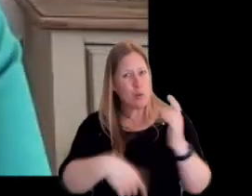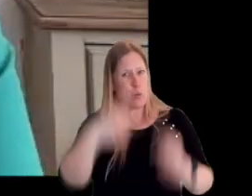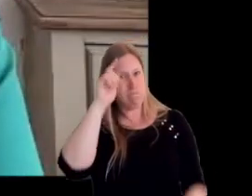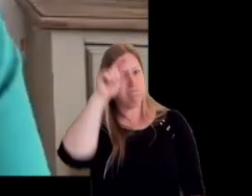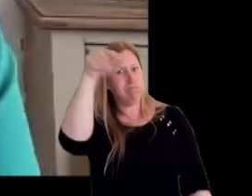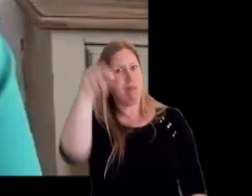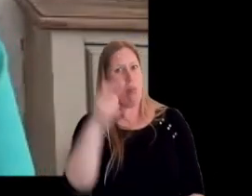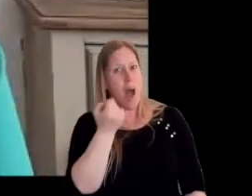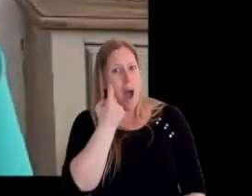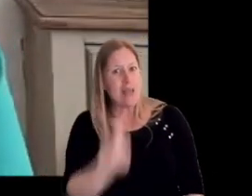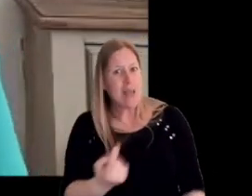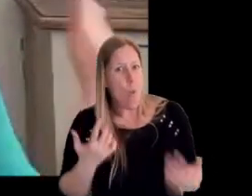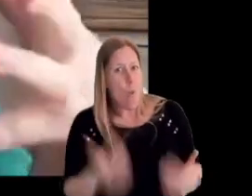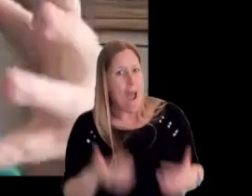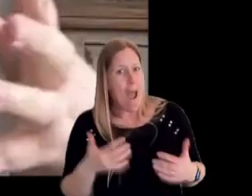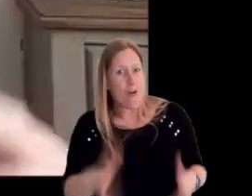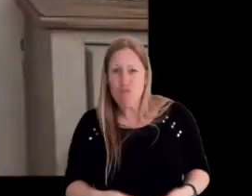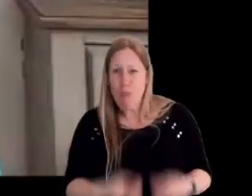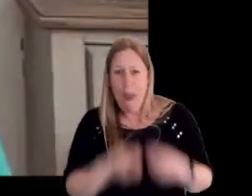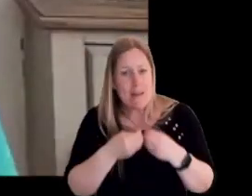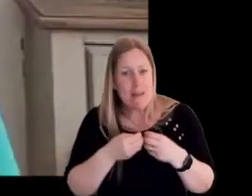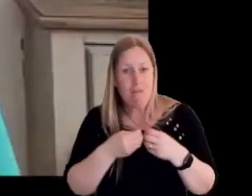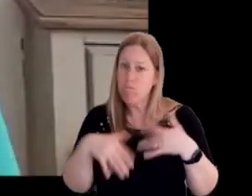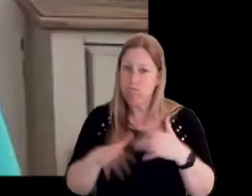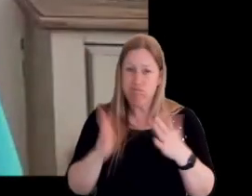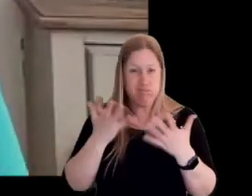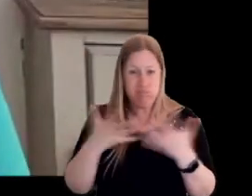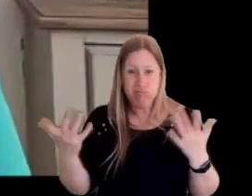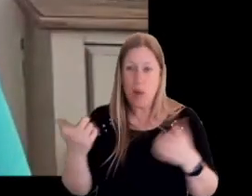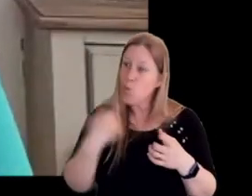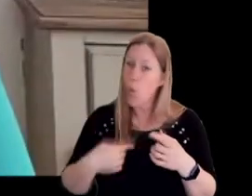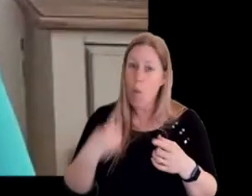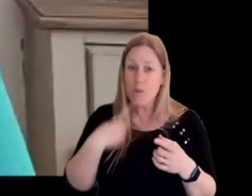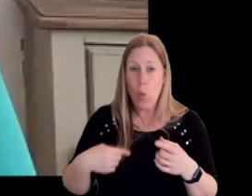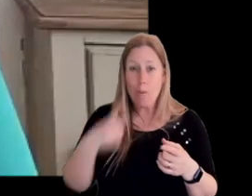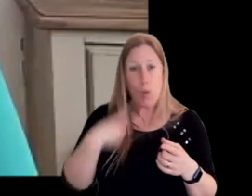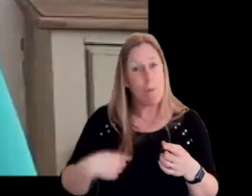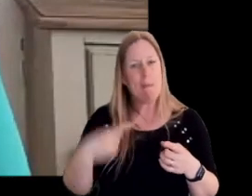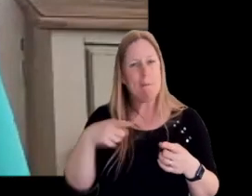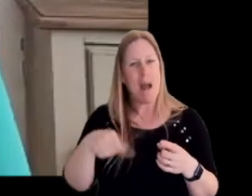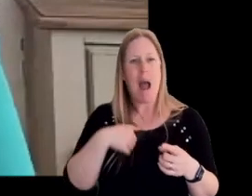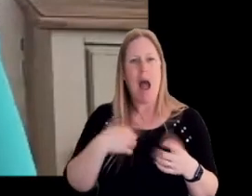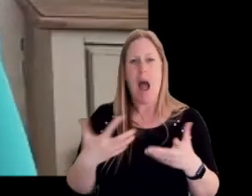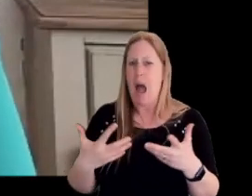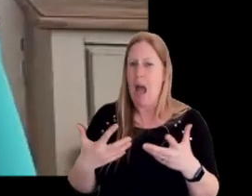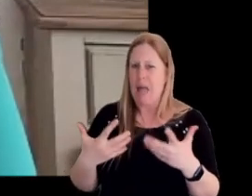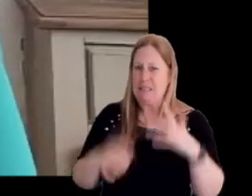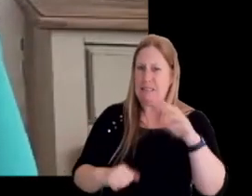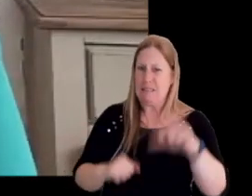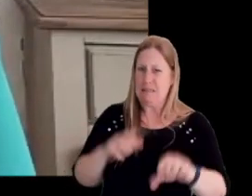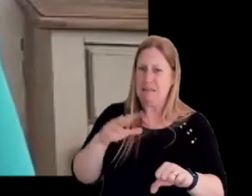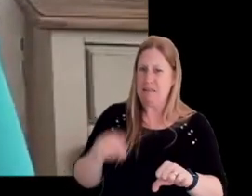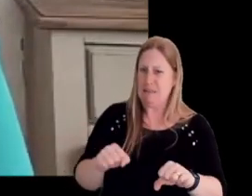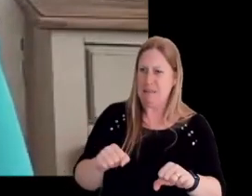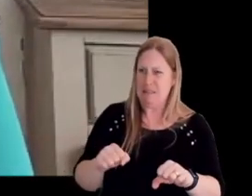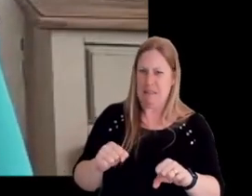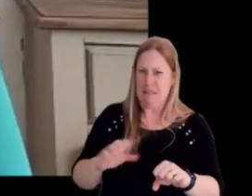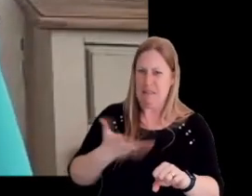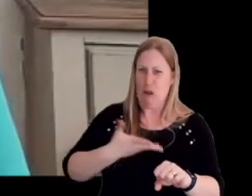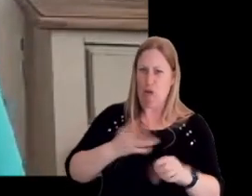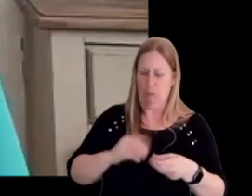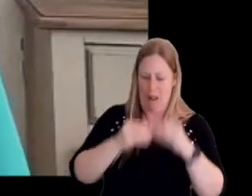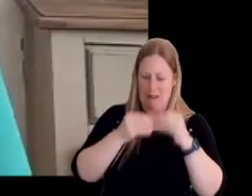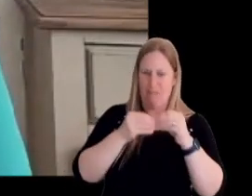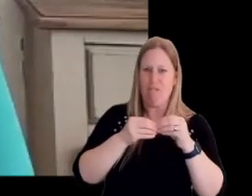how did you come up with this idea? Like, it's such a creative idea. And I've always struggled with owning that